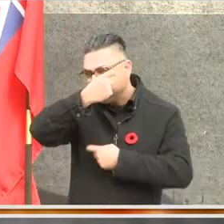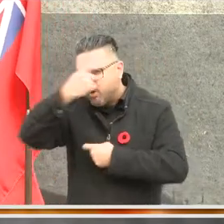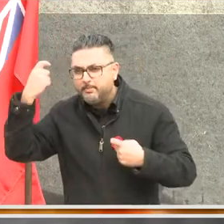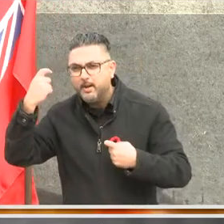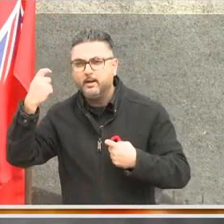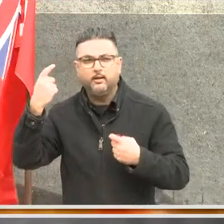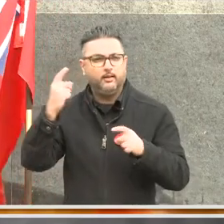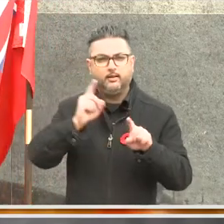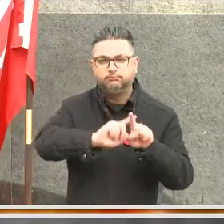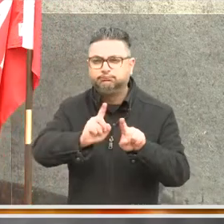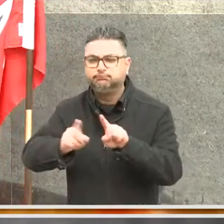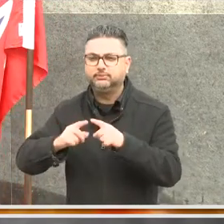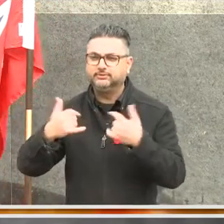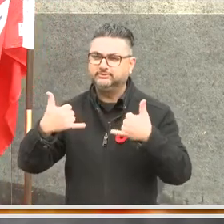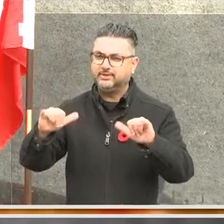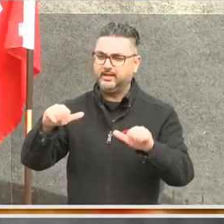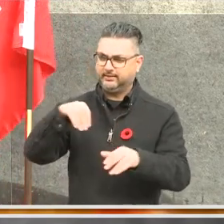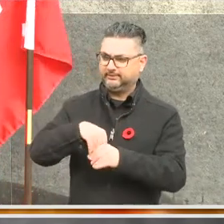Forces today.